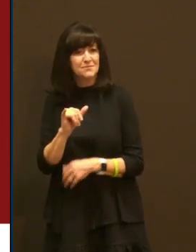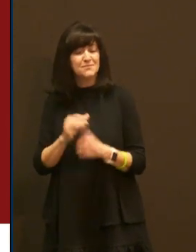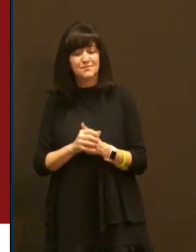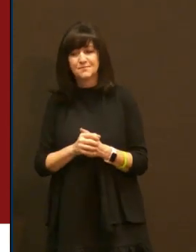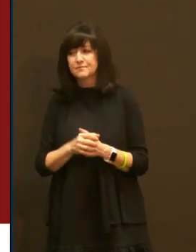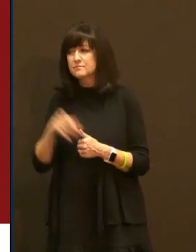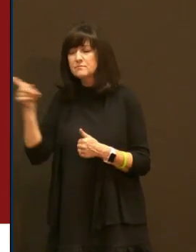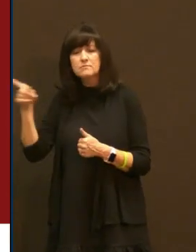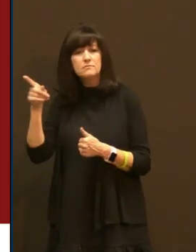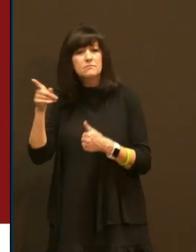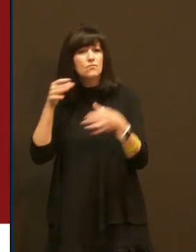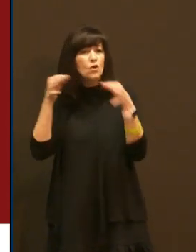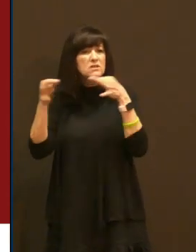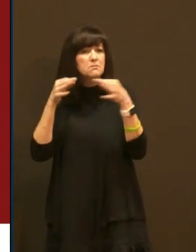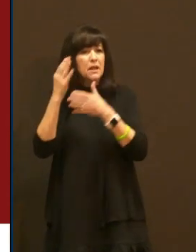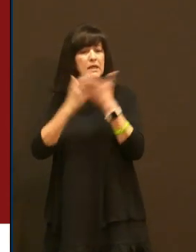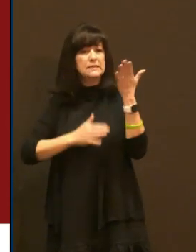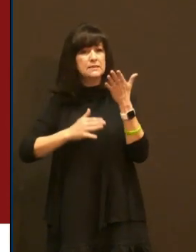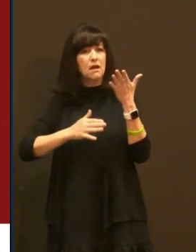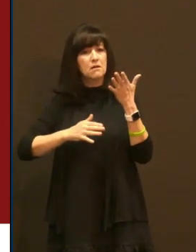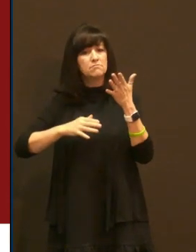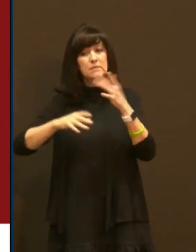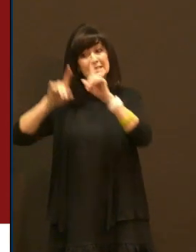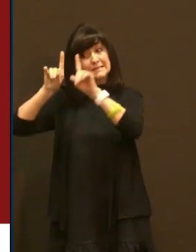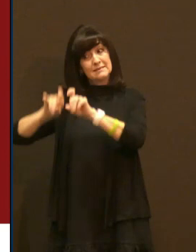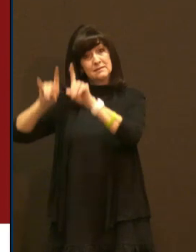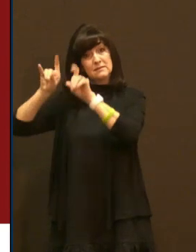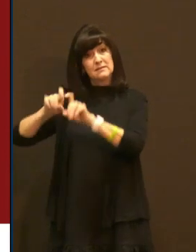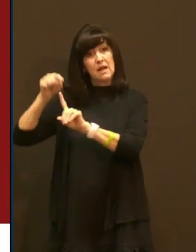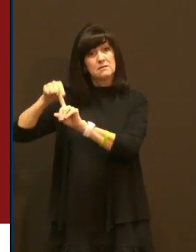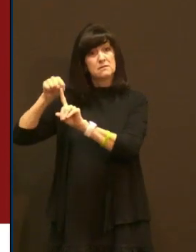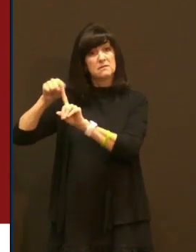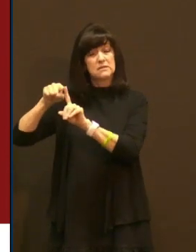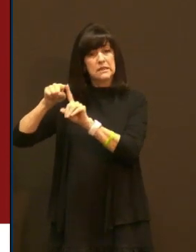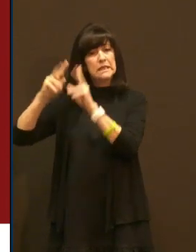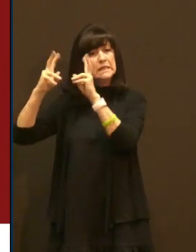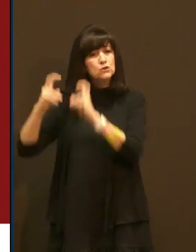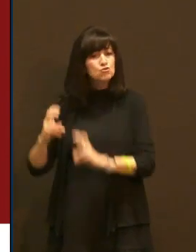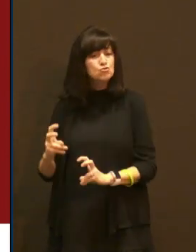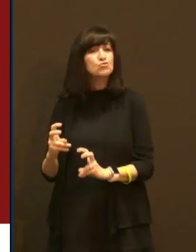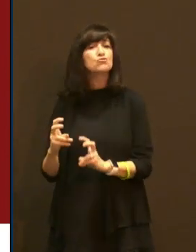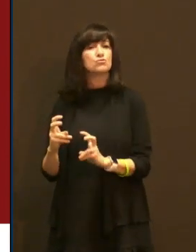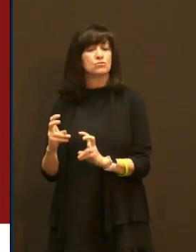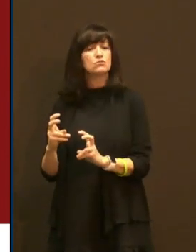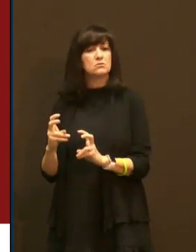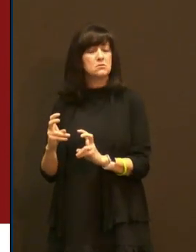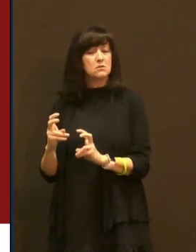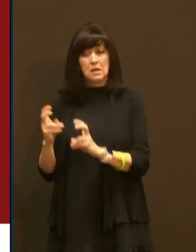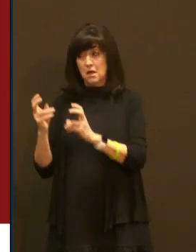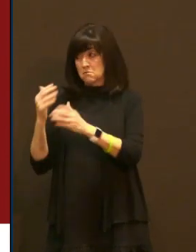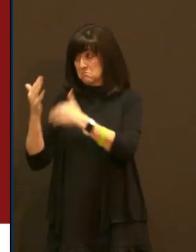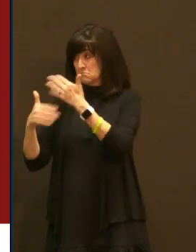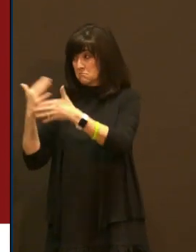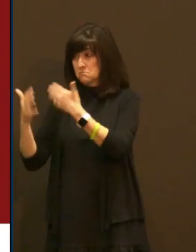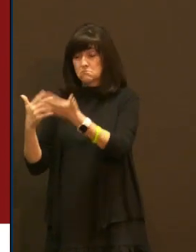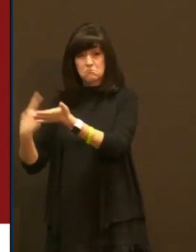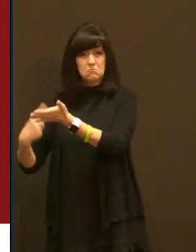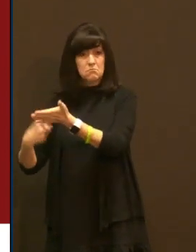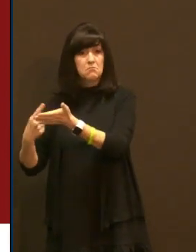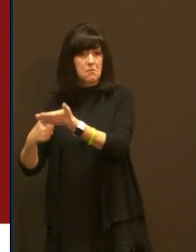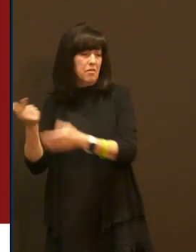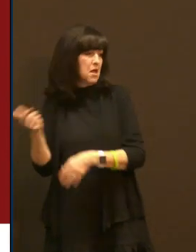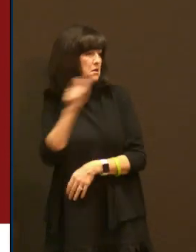testing issues and some of that information, and then we'll move to AJ, who will talk more about the logistics of